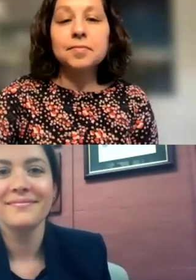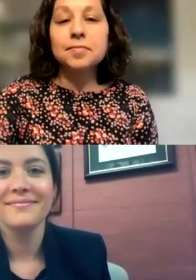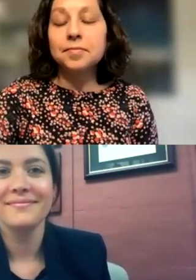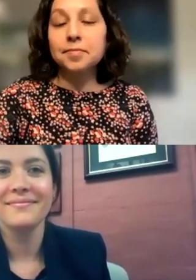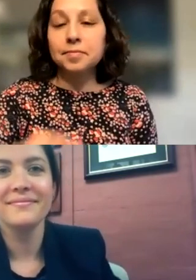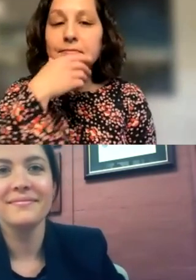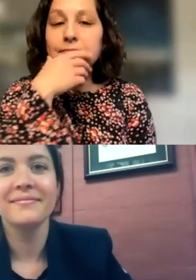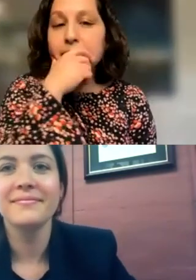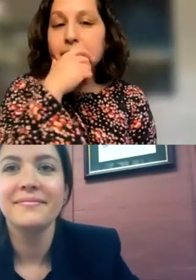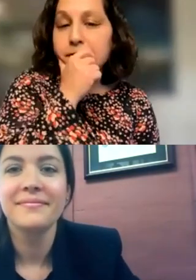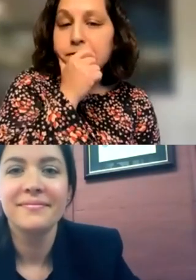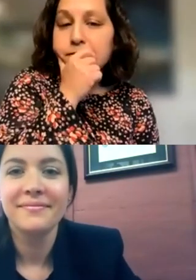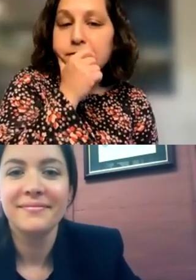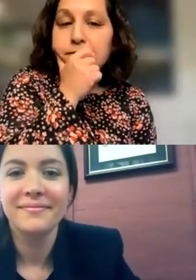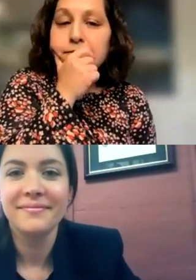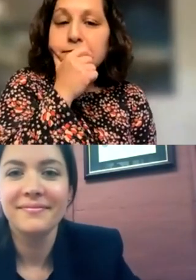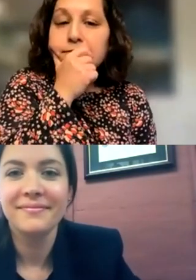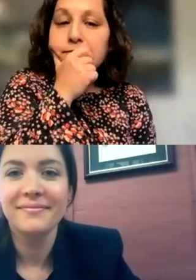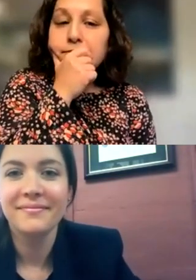I can speak to this. So typically,